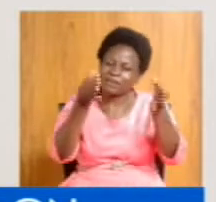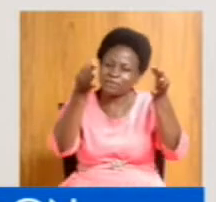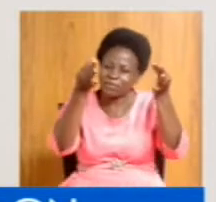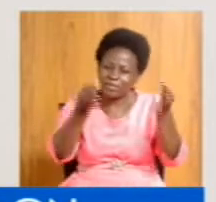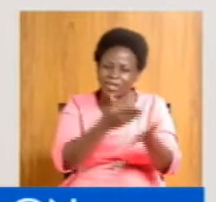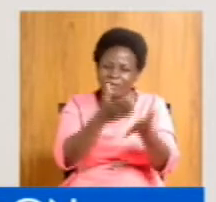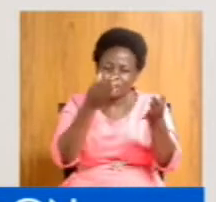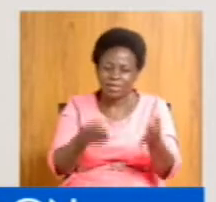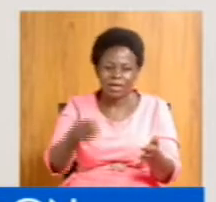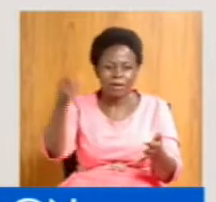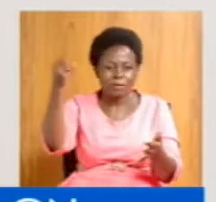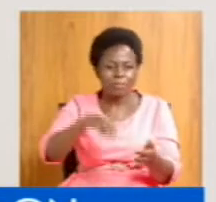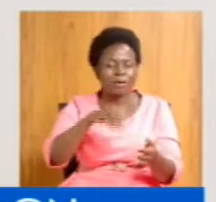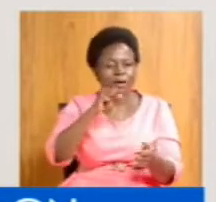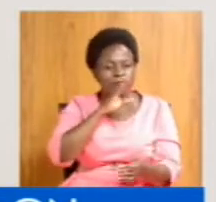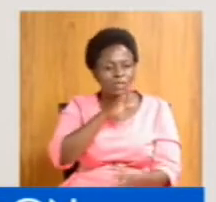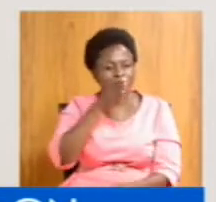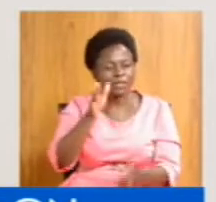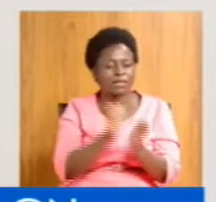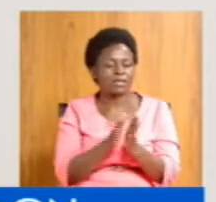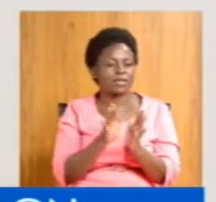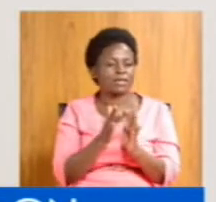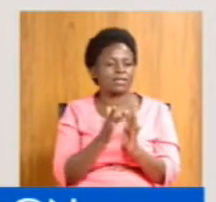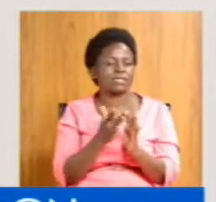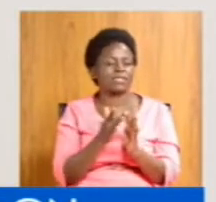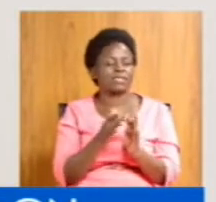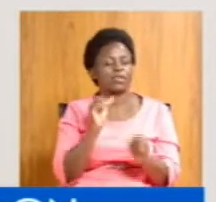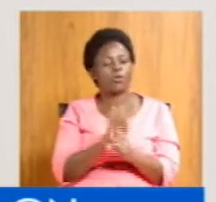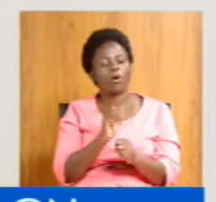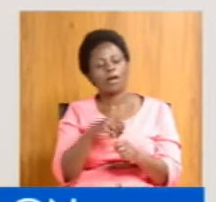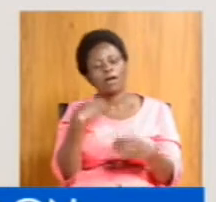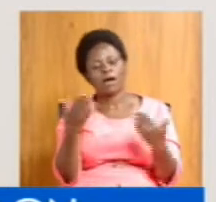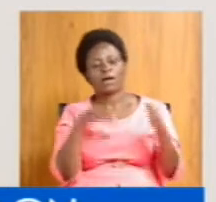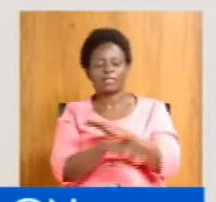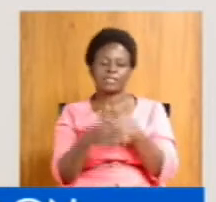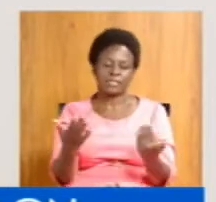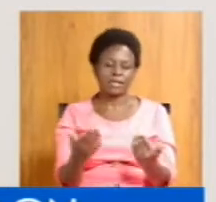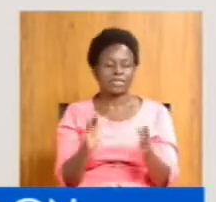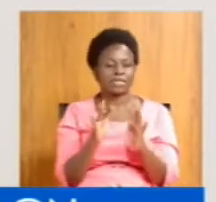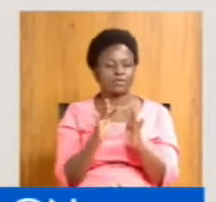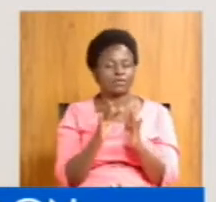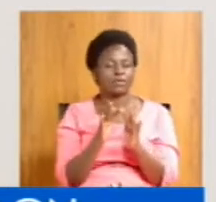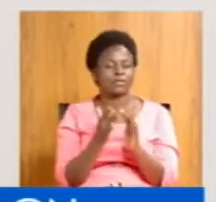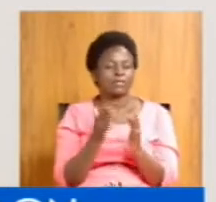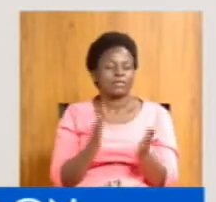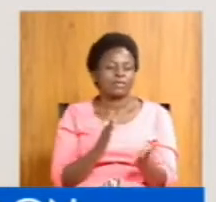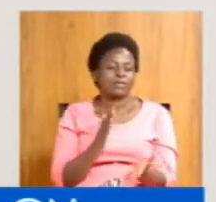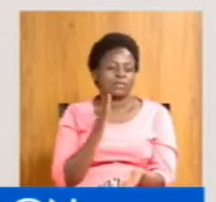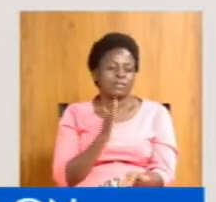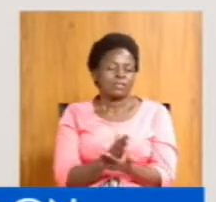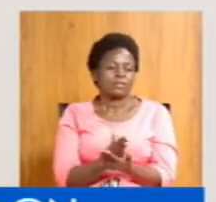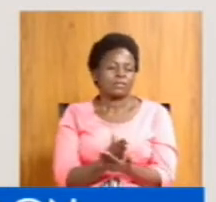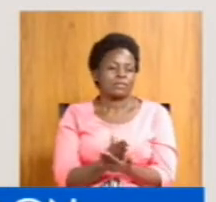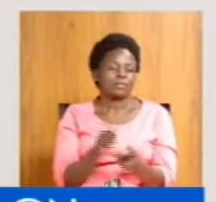electricity must be there and the internet they work hand in hand and for internet it is a human right